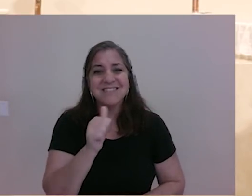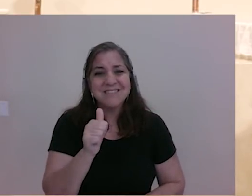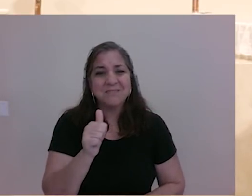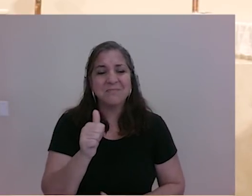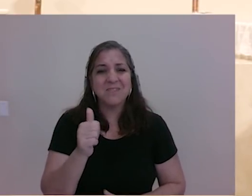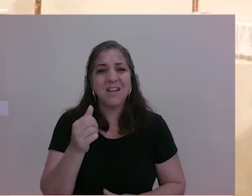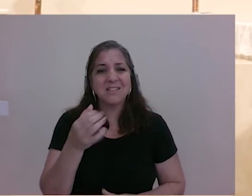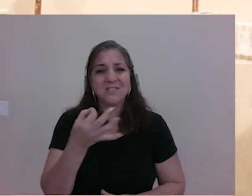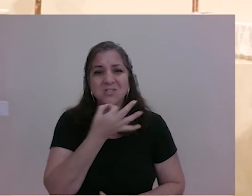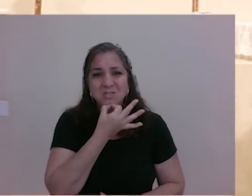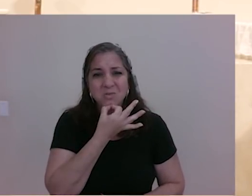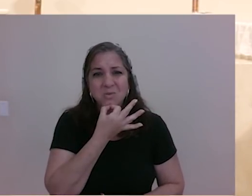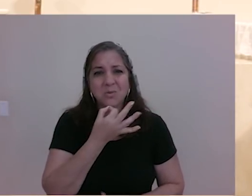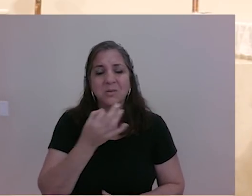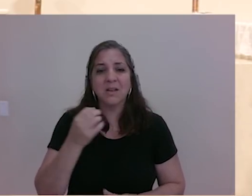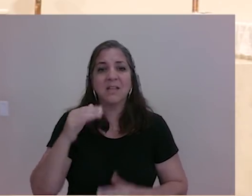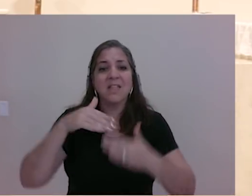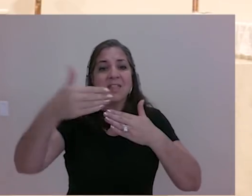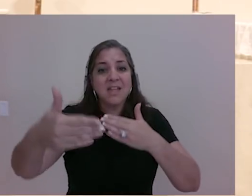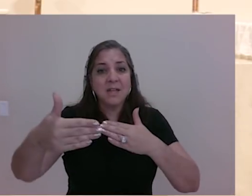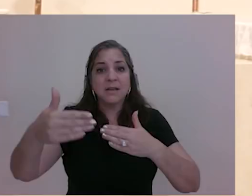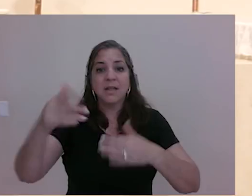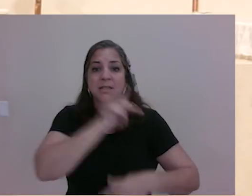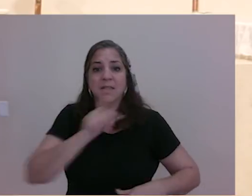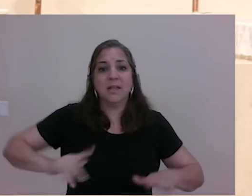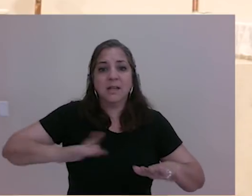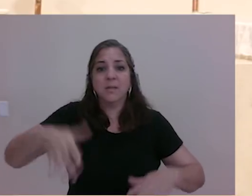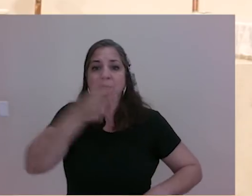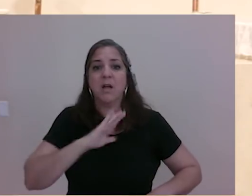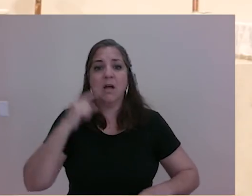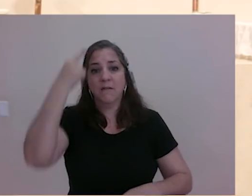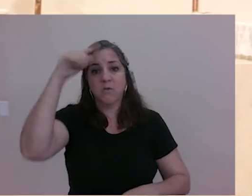in the kingdom of God for all eternity. God bless you.